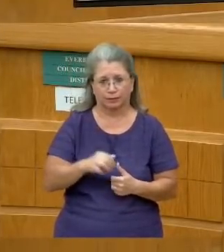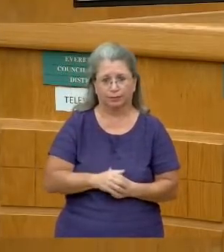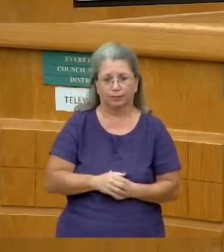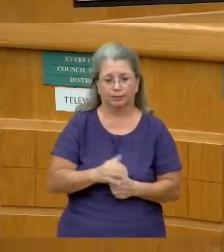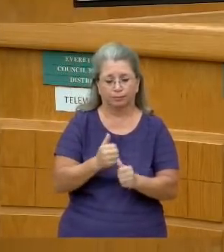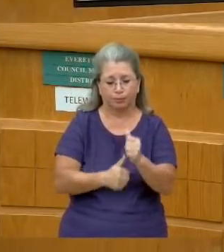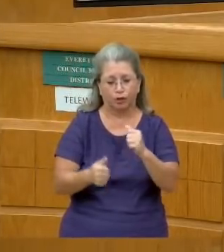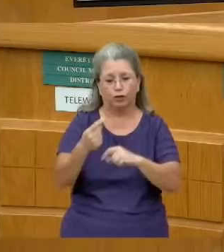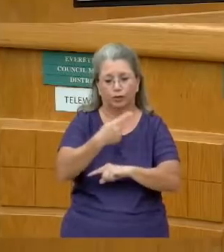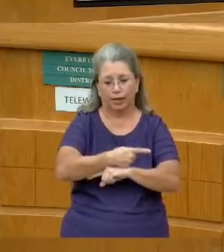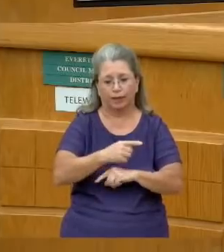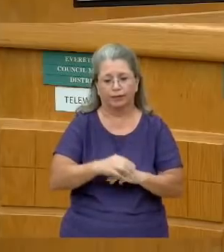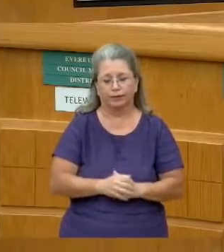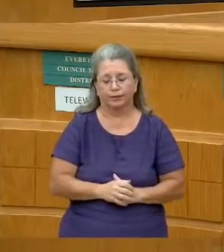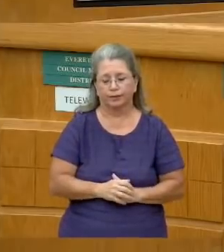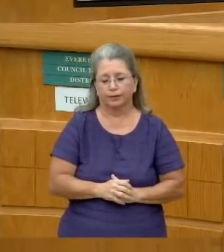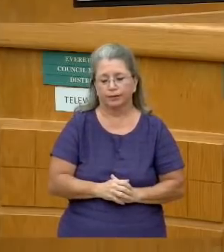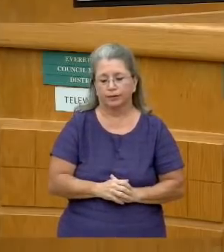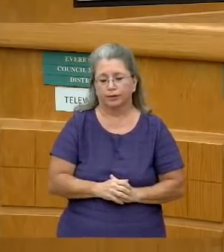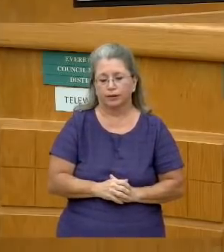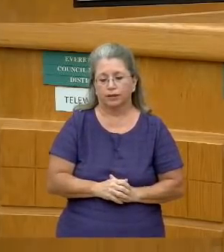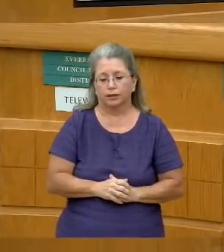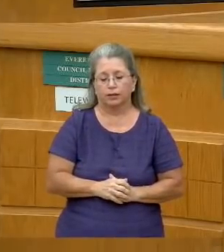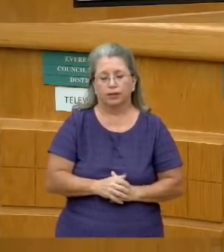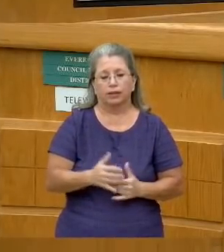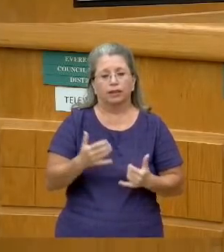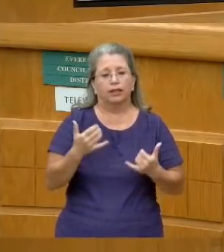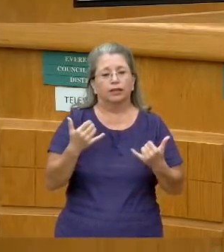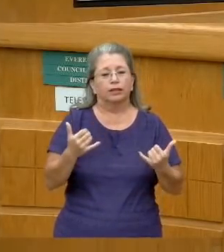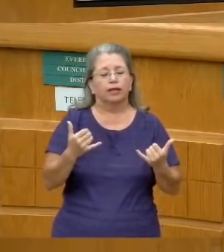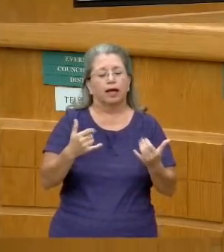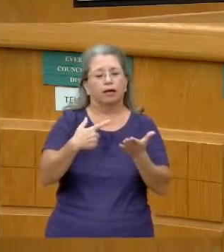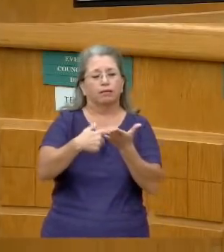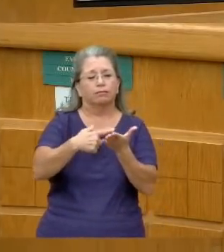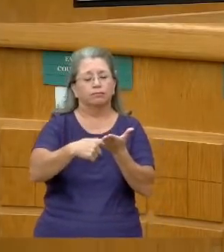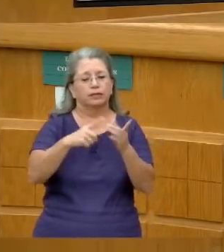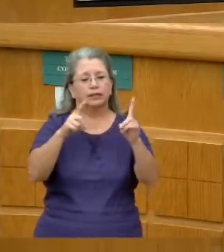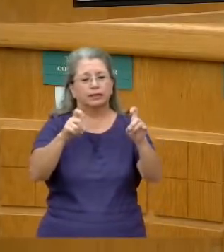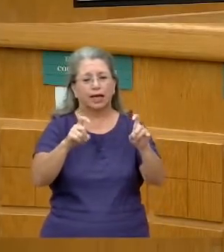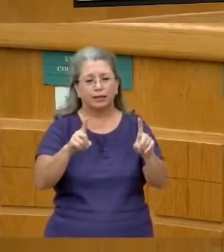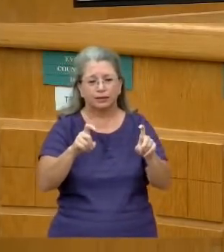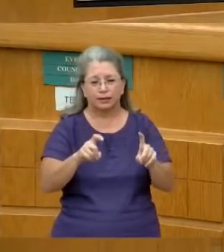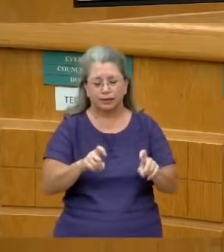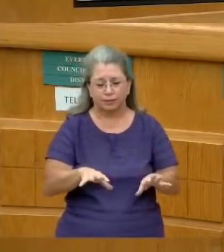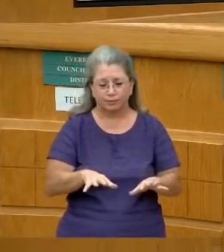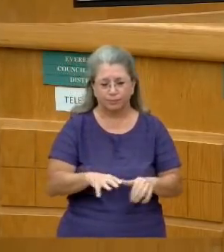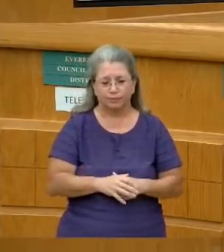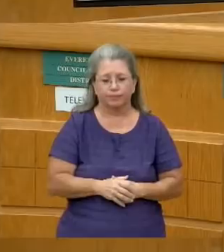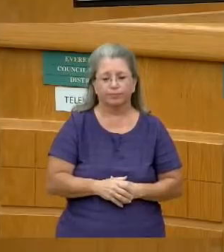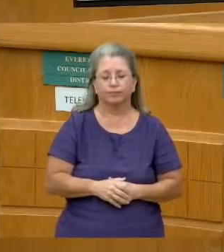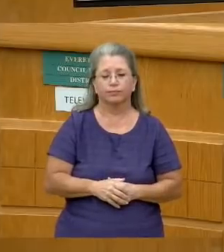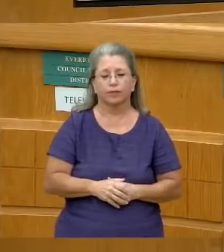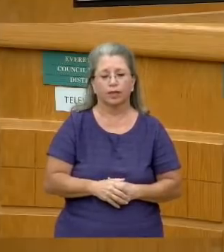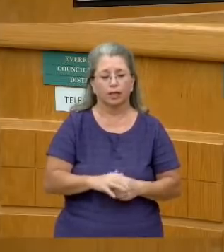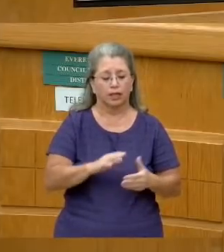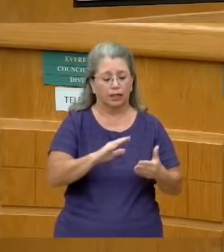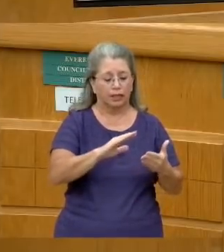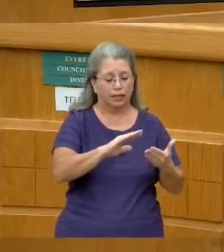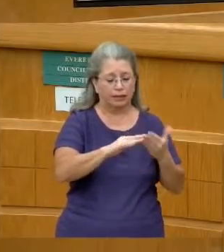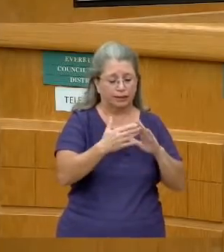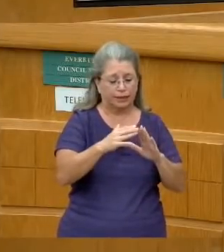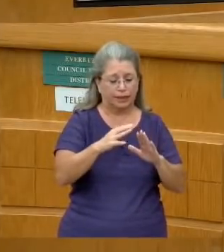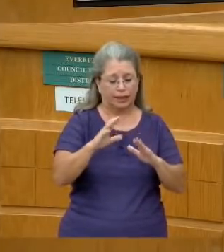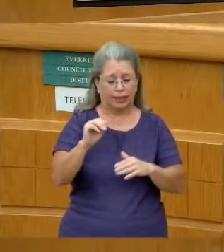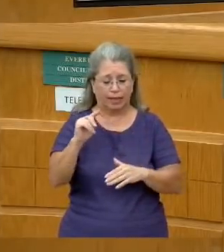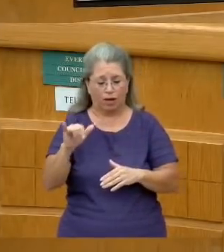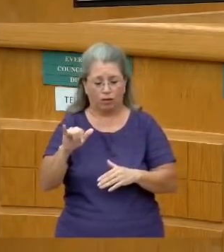Okay, now on testing availability and location, the City County Health District, we've been at various locations